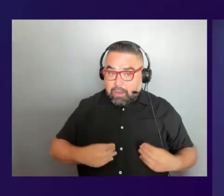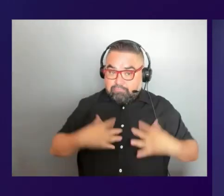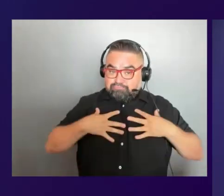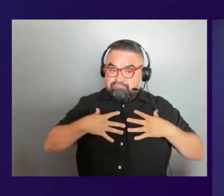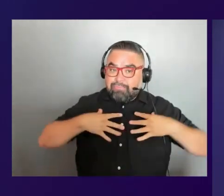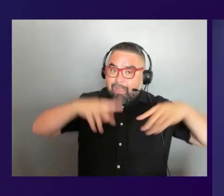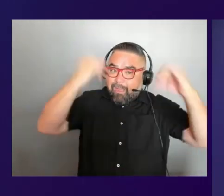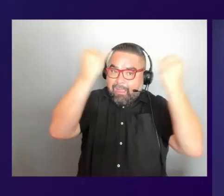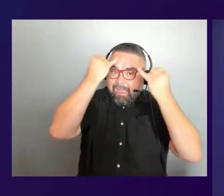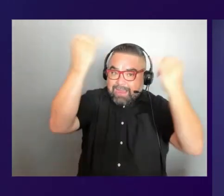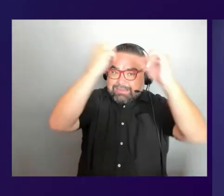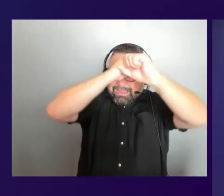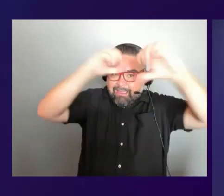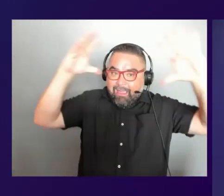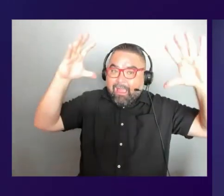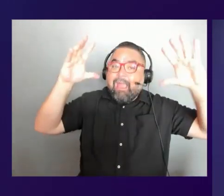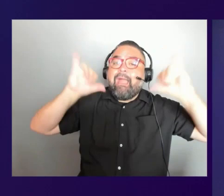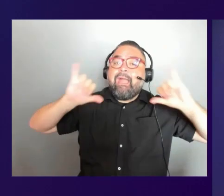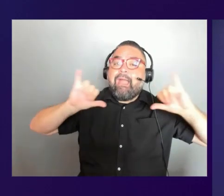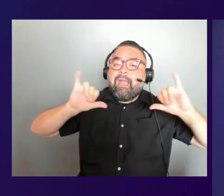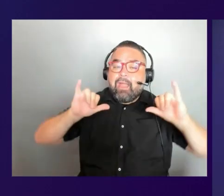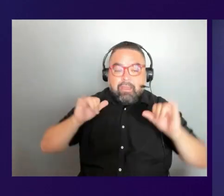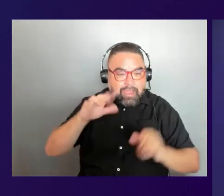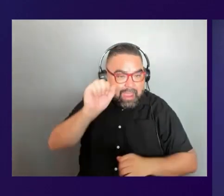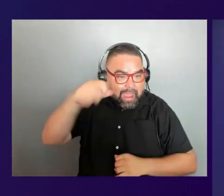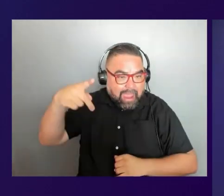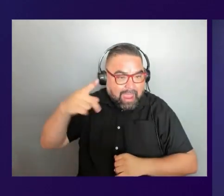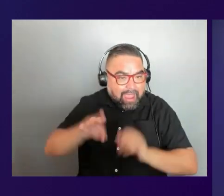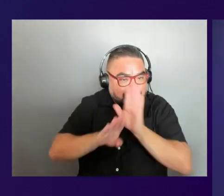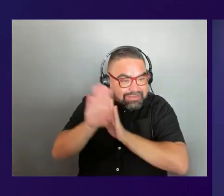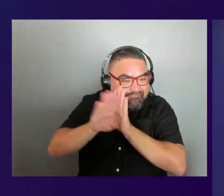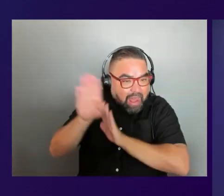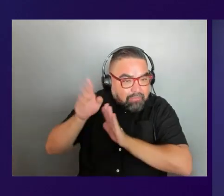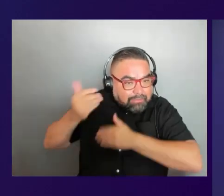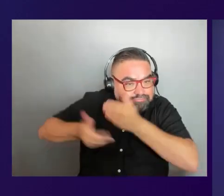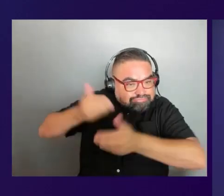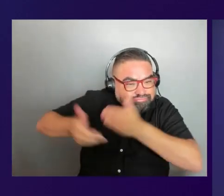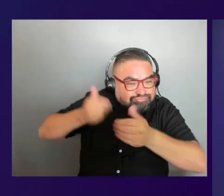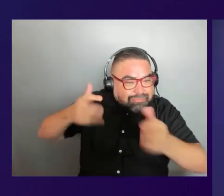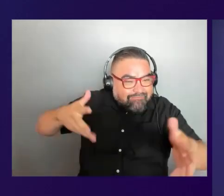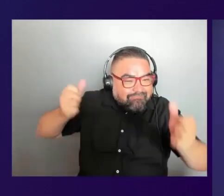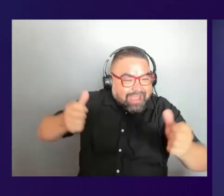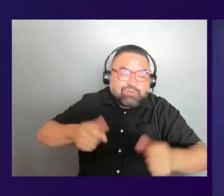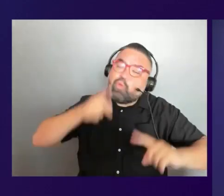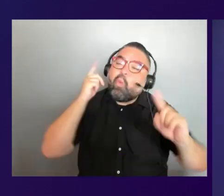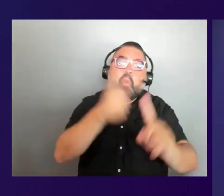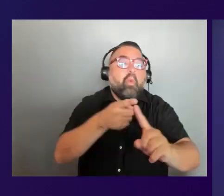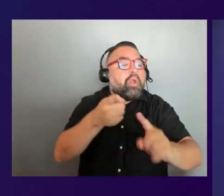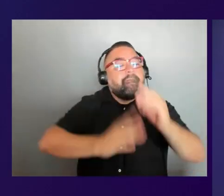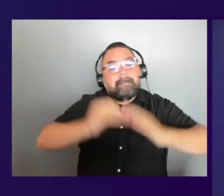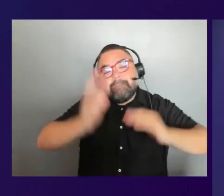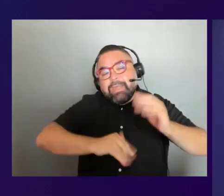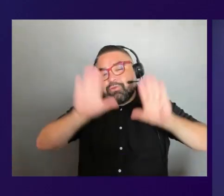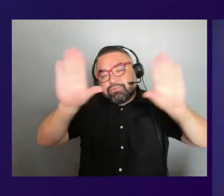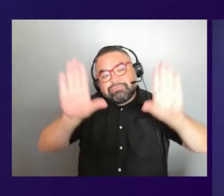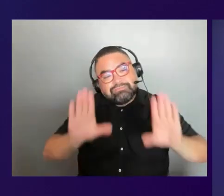how to accelerate the application development. And really, we want you to build amazing things with AWS, and hopefully we did a